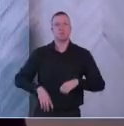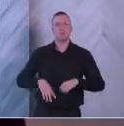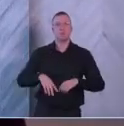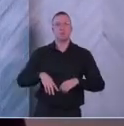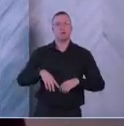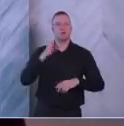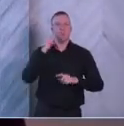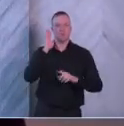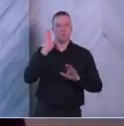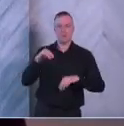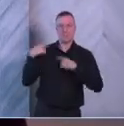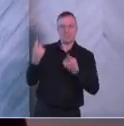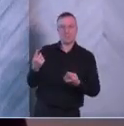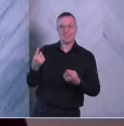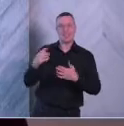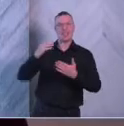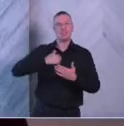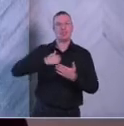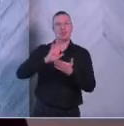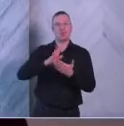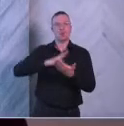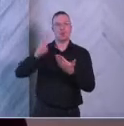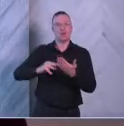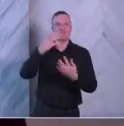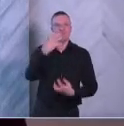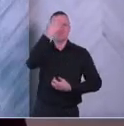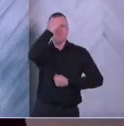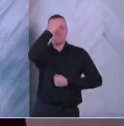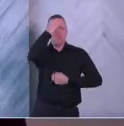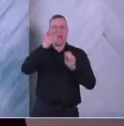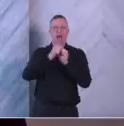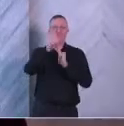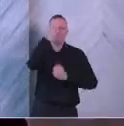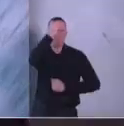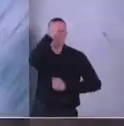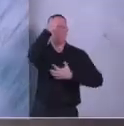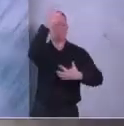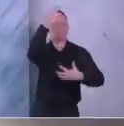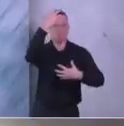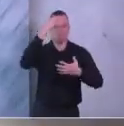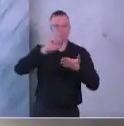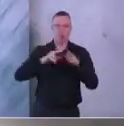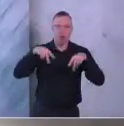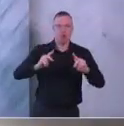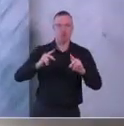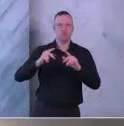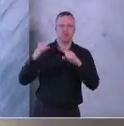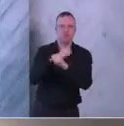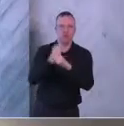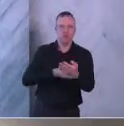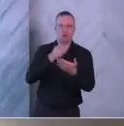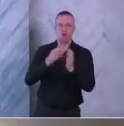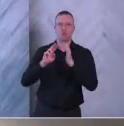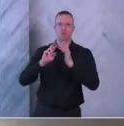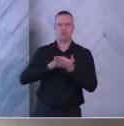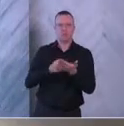the Canadian school curriculum in an effort to fight racism in schools? So for this question, we're going to start